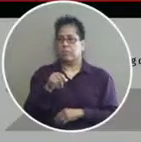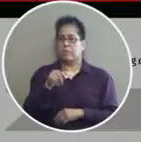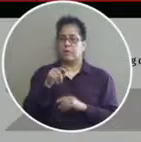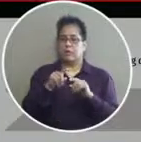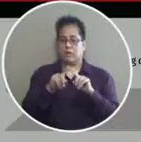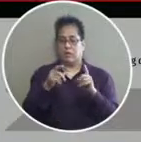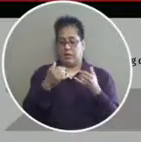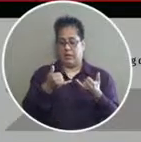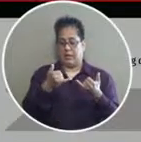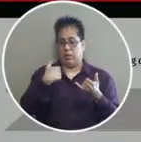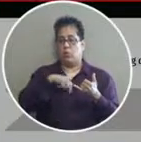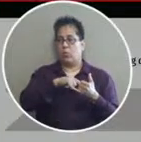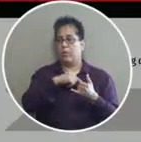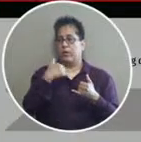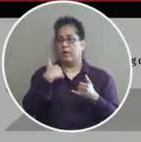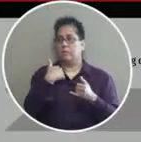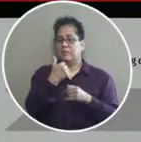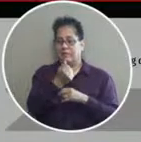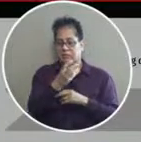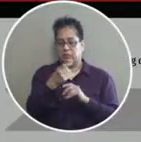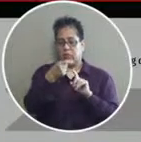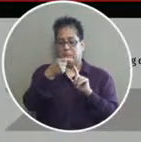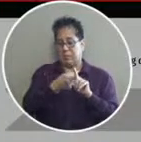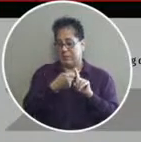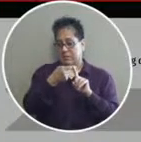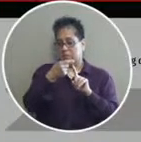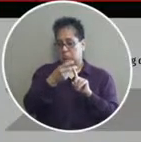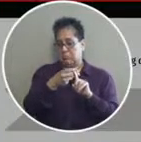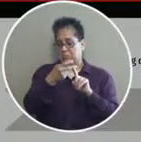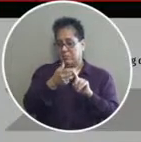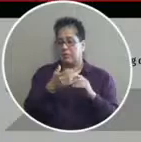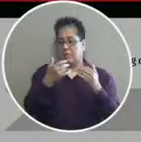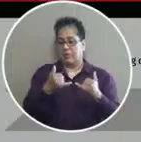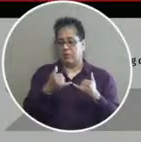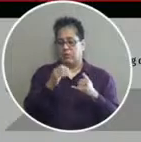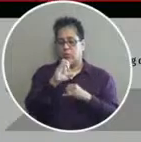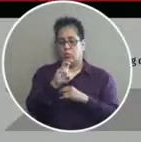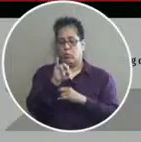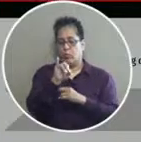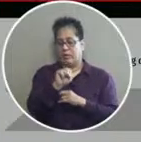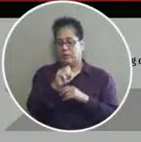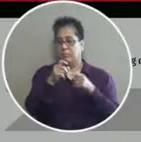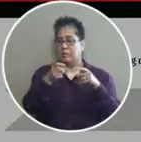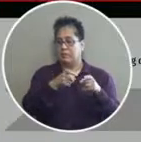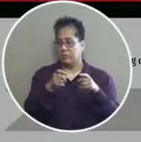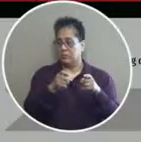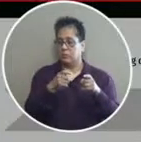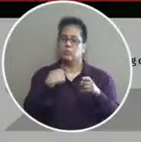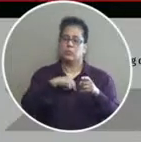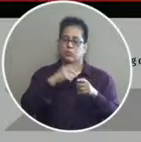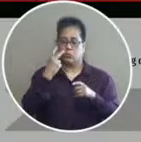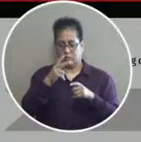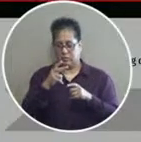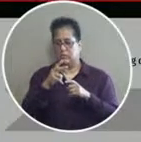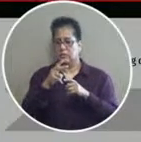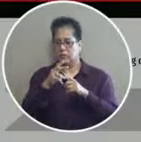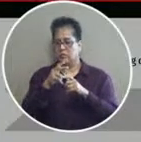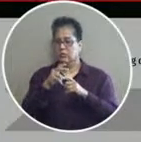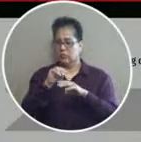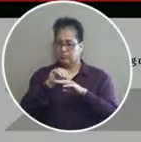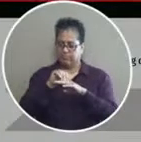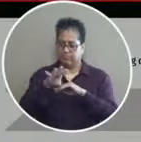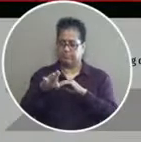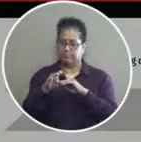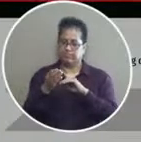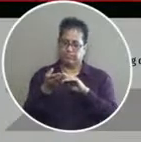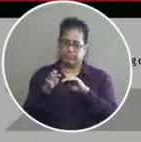But now that we are entering several months of this crisis management mode, we see that the impacts are in fact growing daily, and